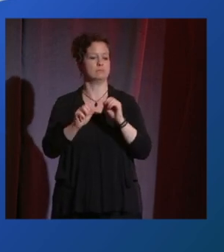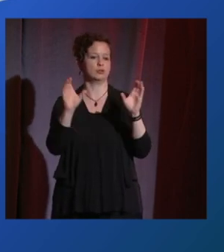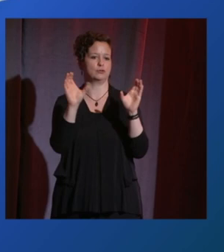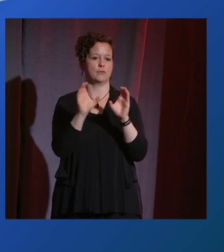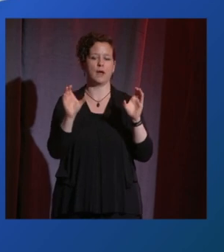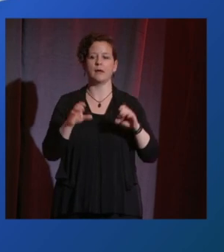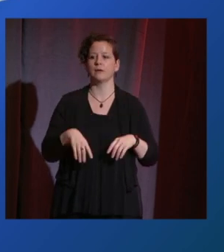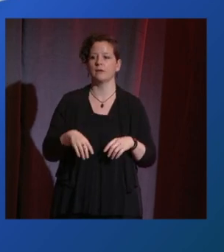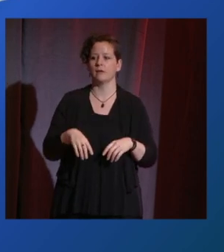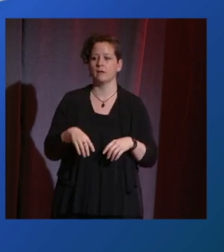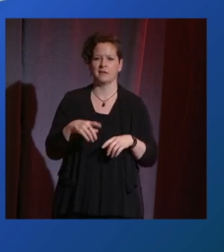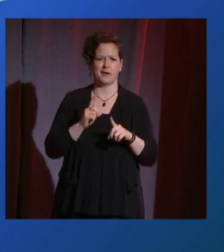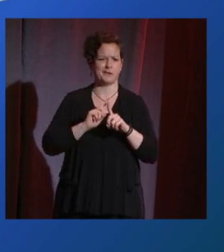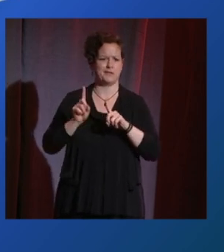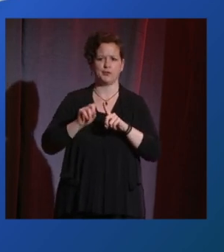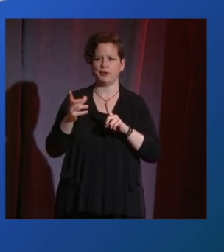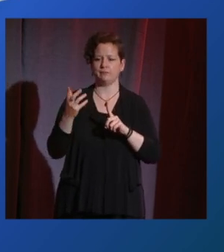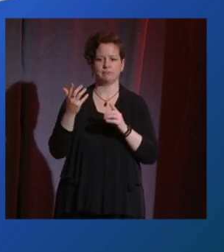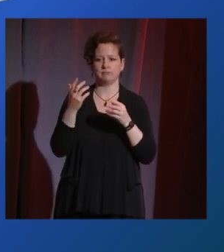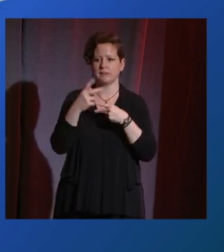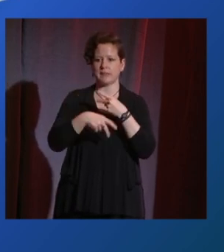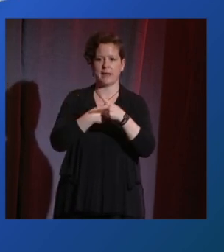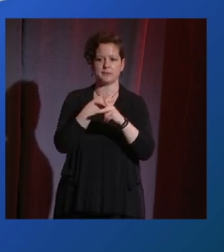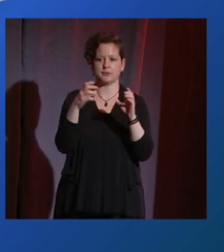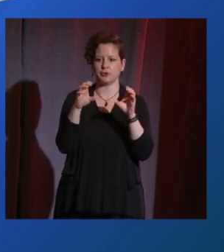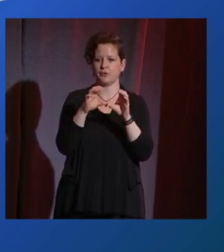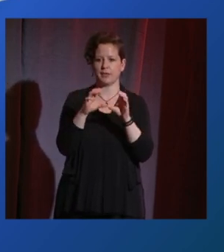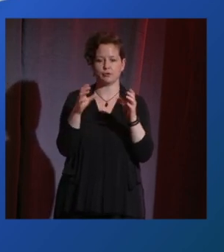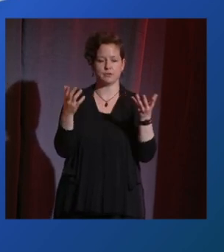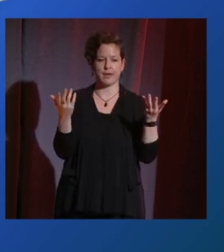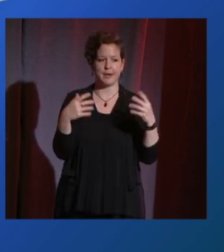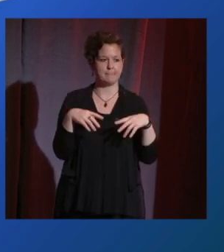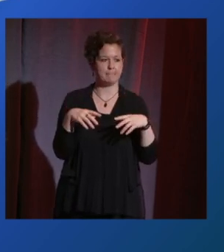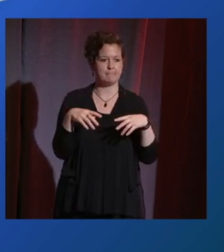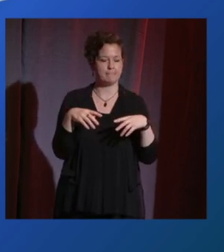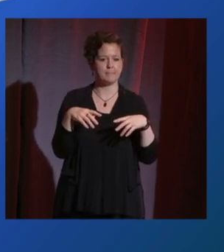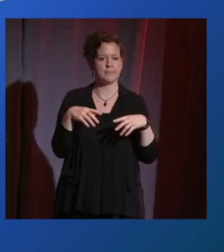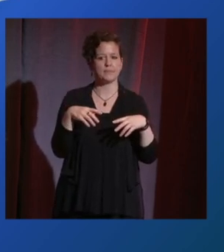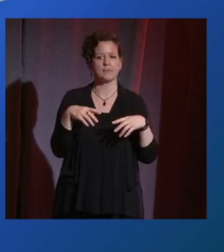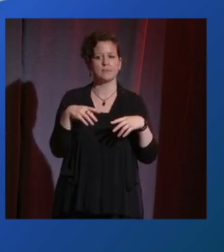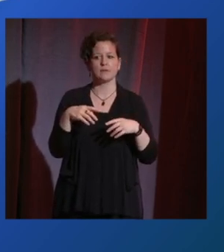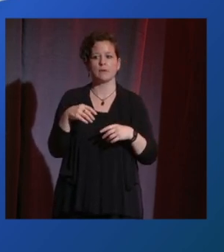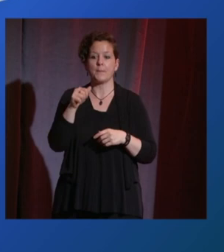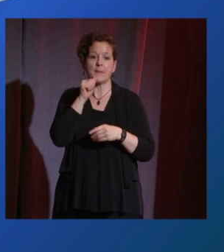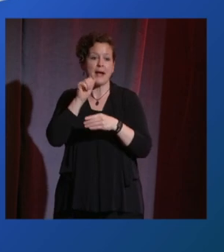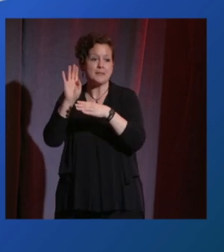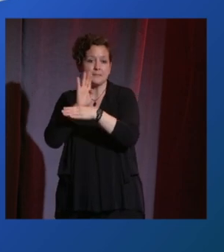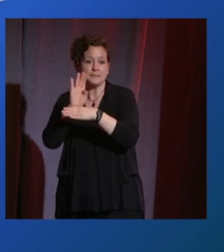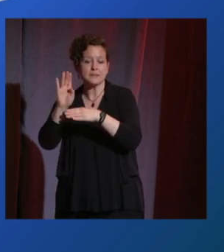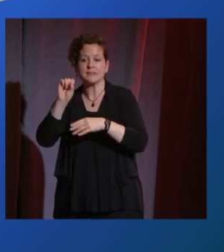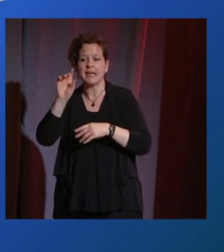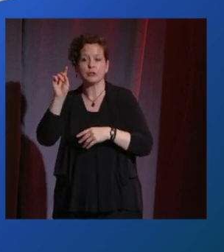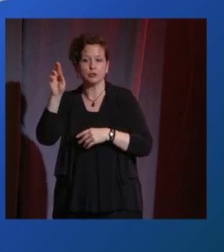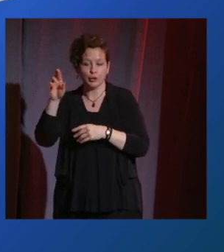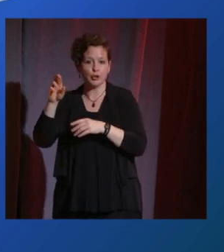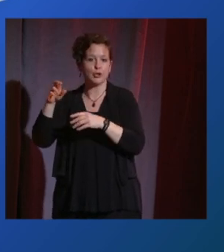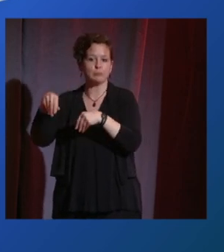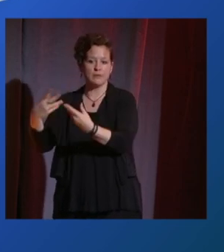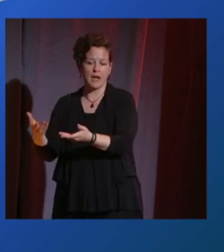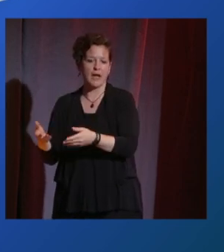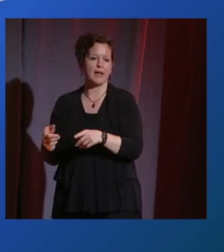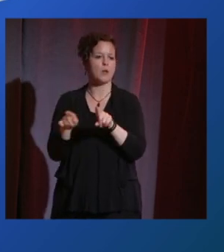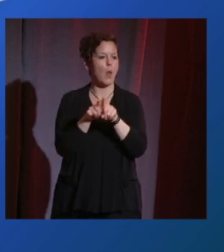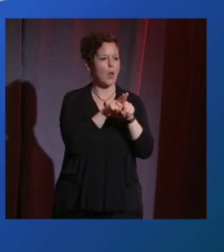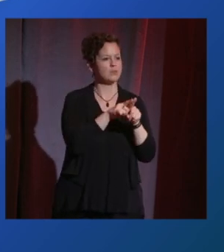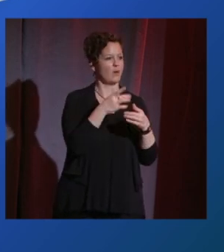um there are a number of uh certifications both uh hosted by private sector organizations as well as in the public